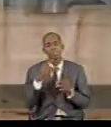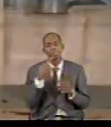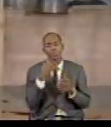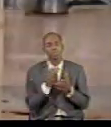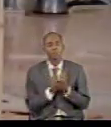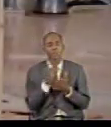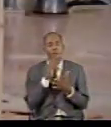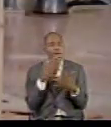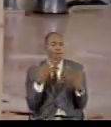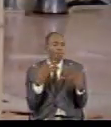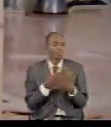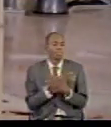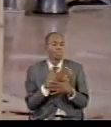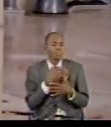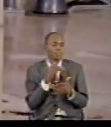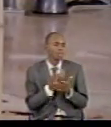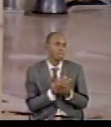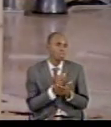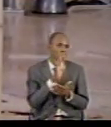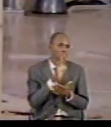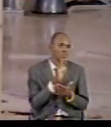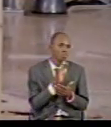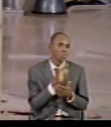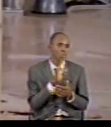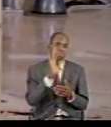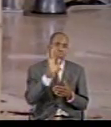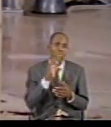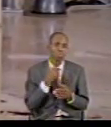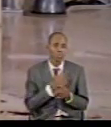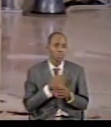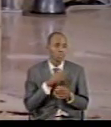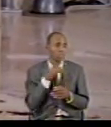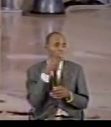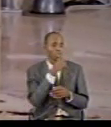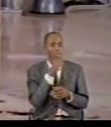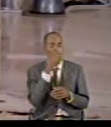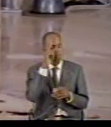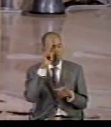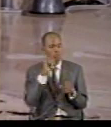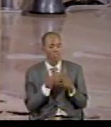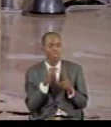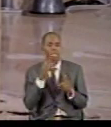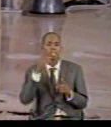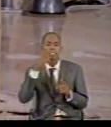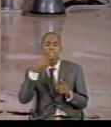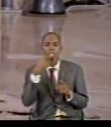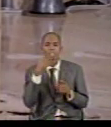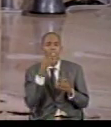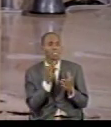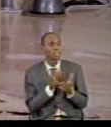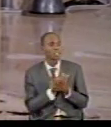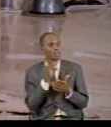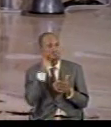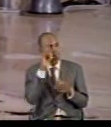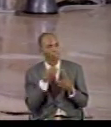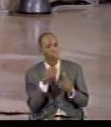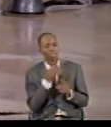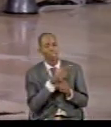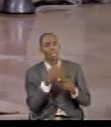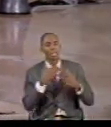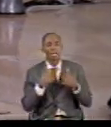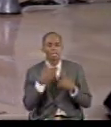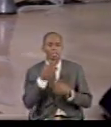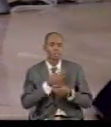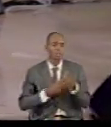said, brother so-and-so said, that brother so-and-so has replaced Christ in